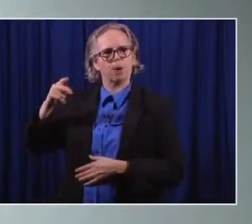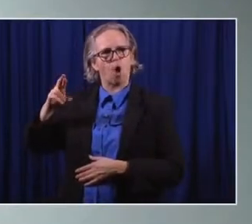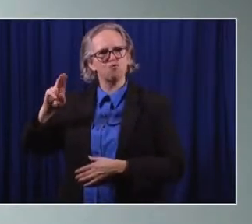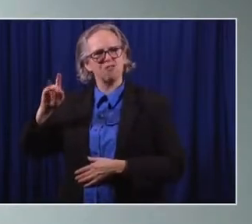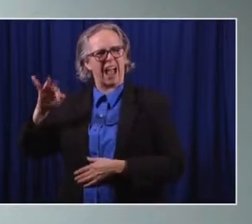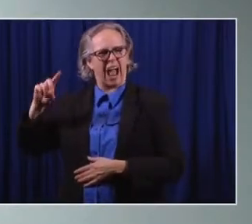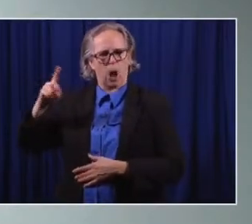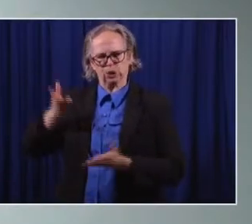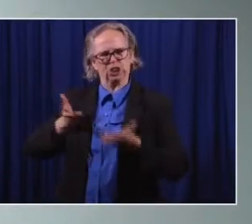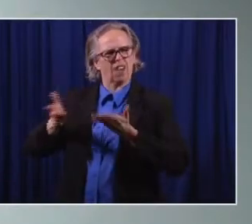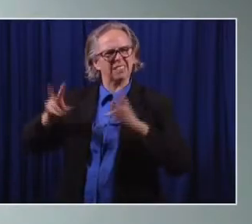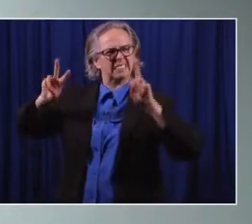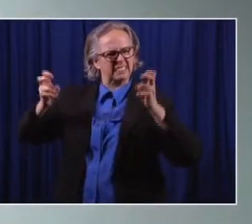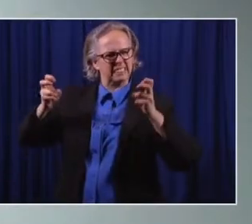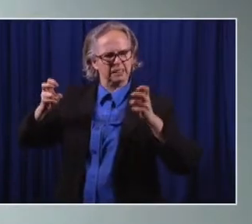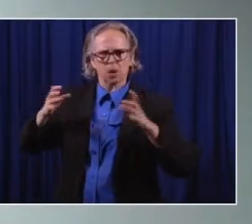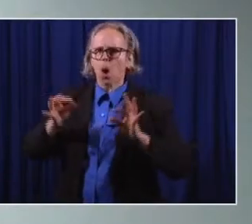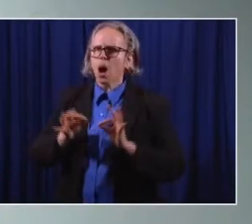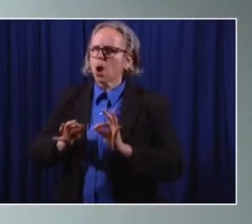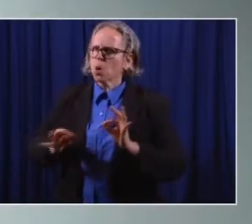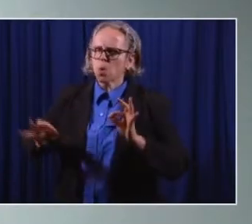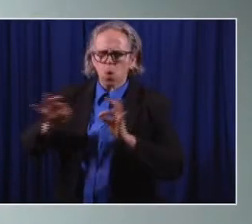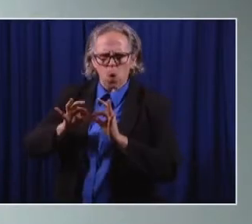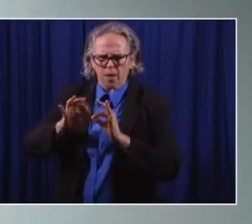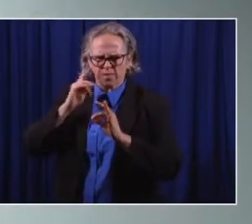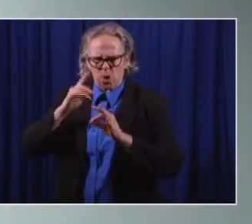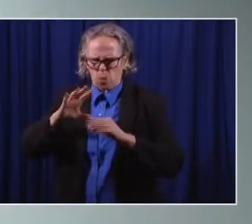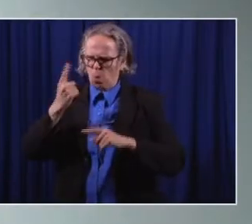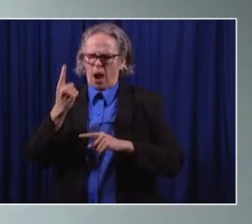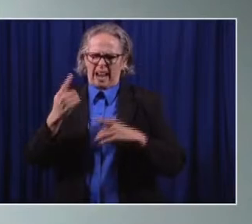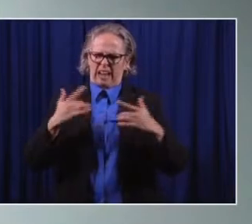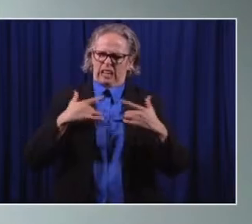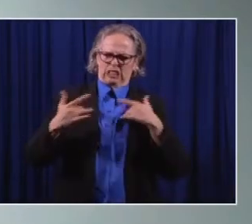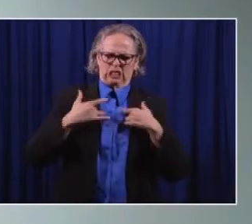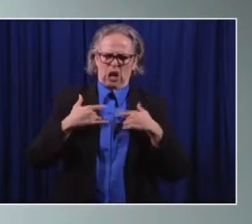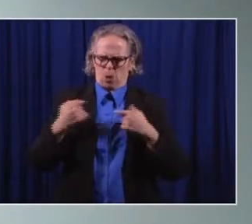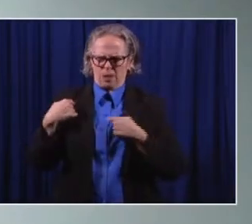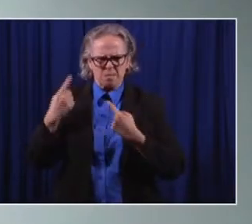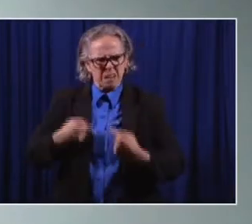with our students being gone from us for so long, for about the 22 weeks.